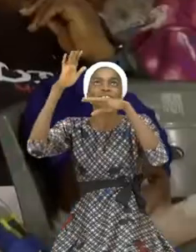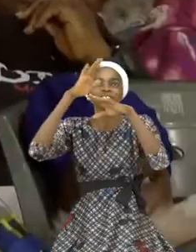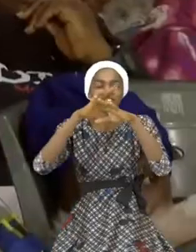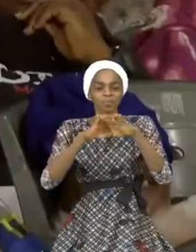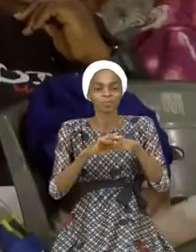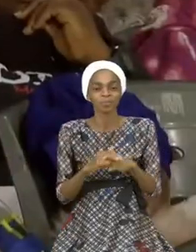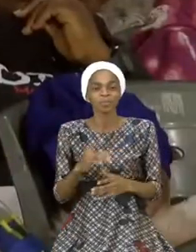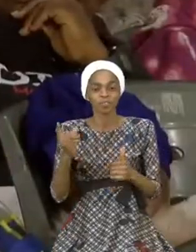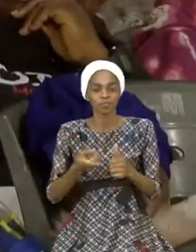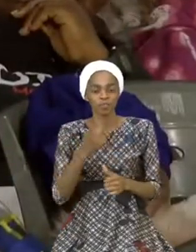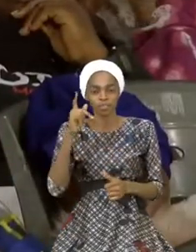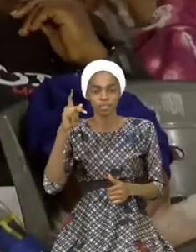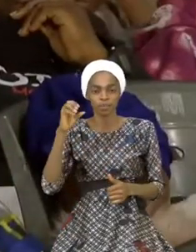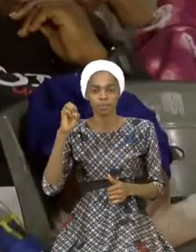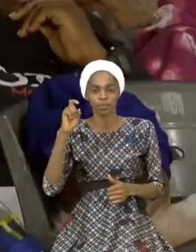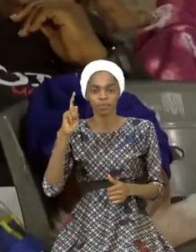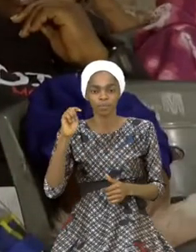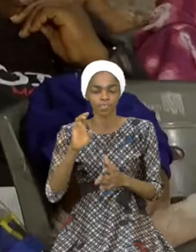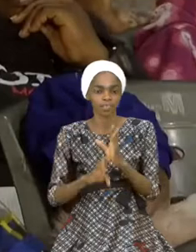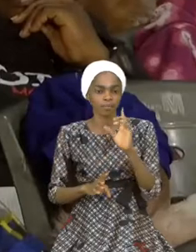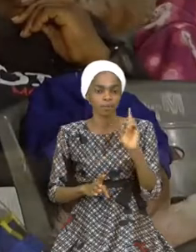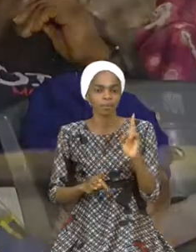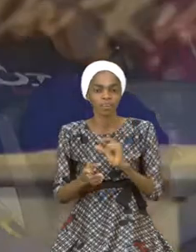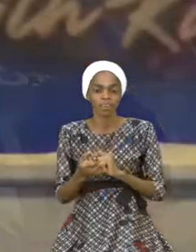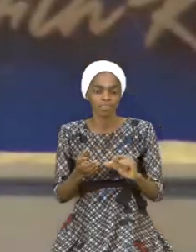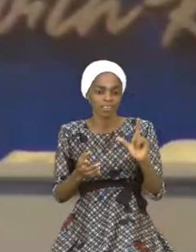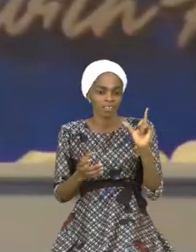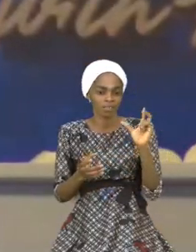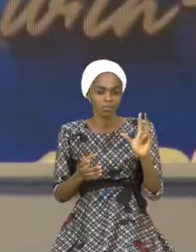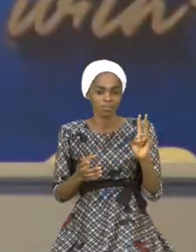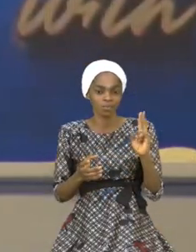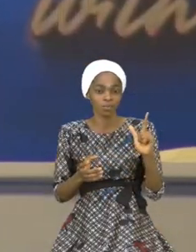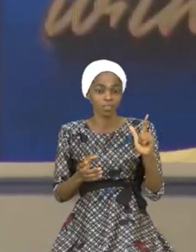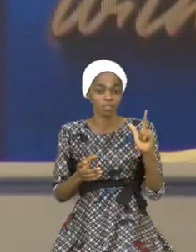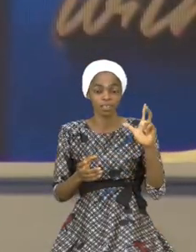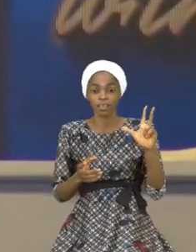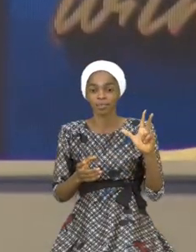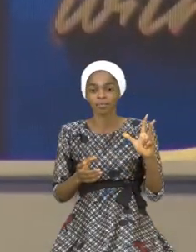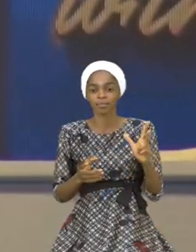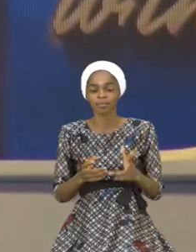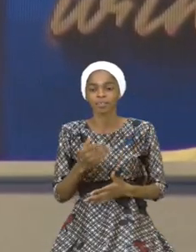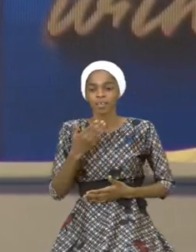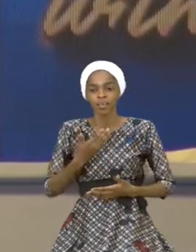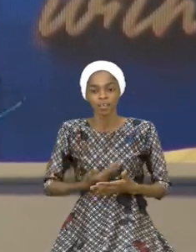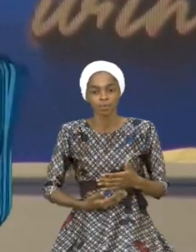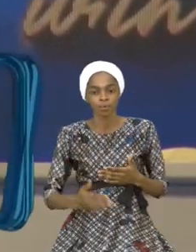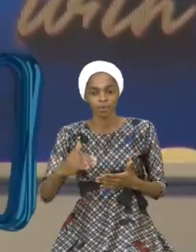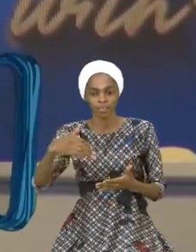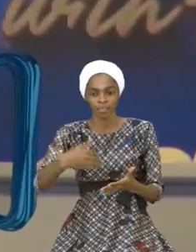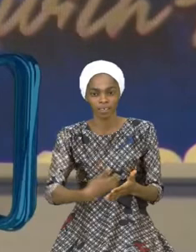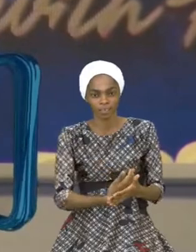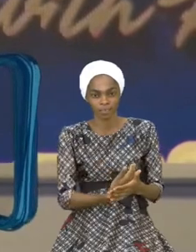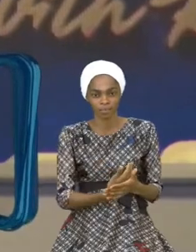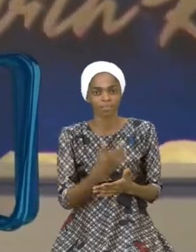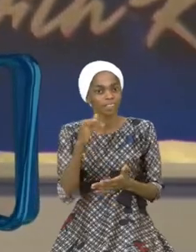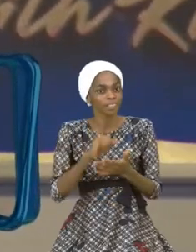first peter chapter one i'm reading from verse 23 there born anew the new